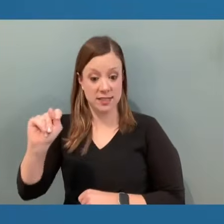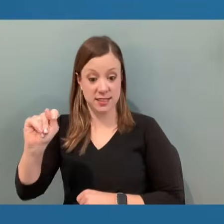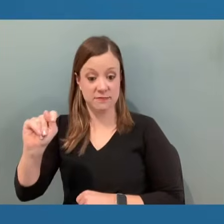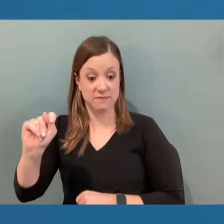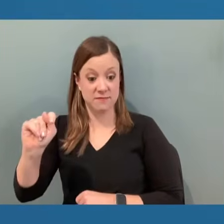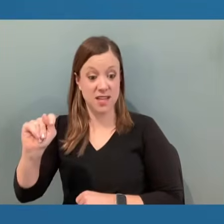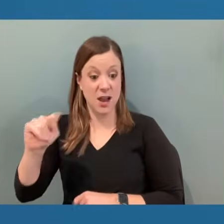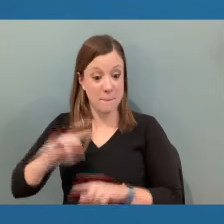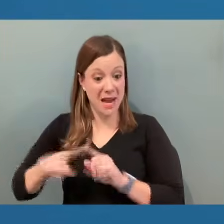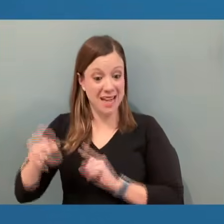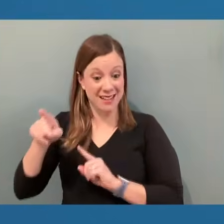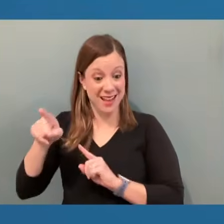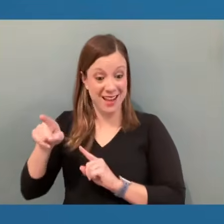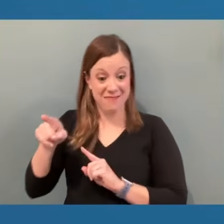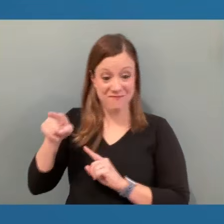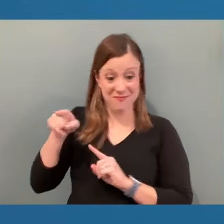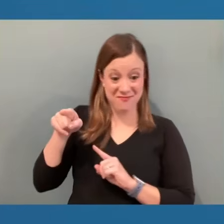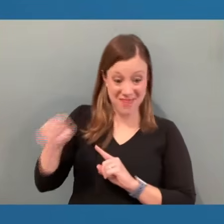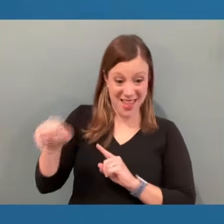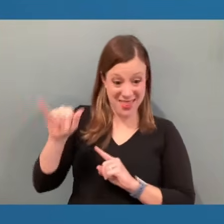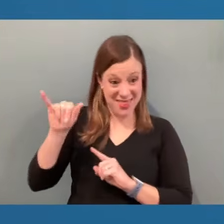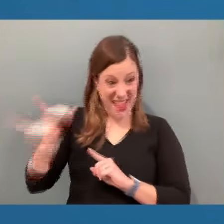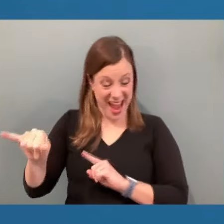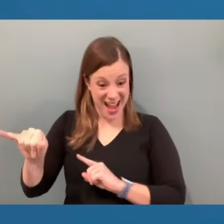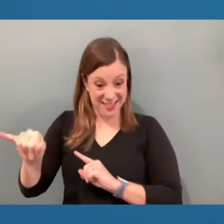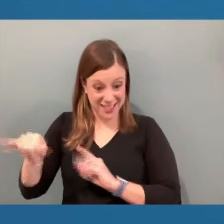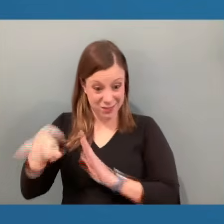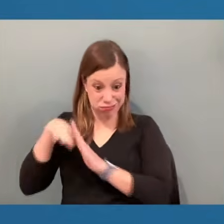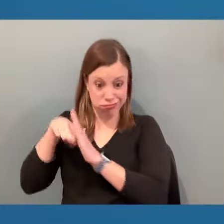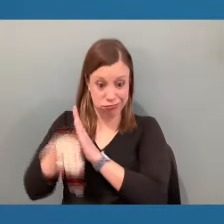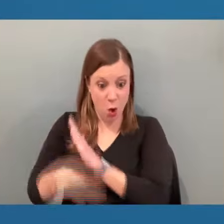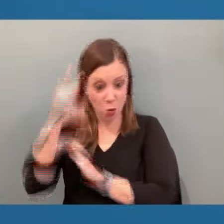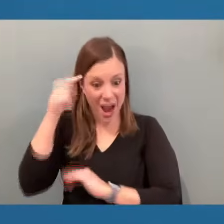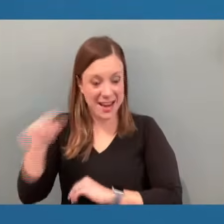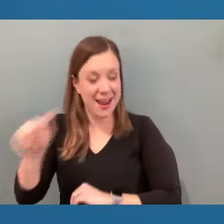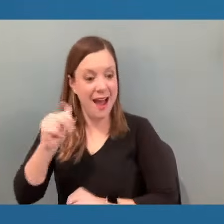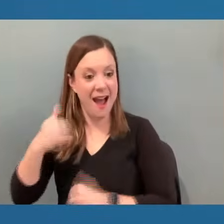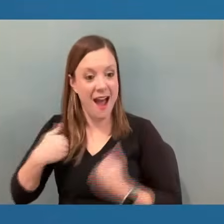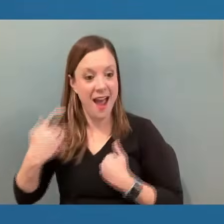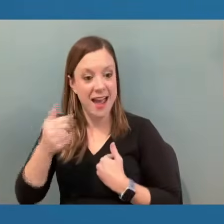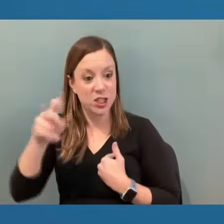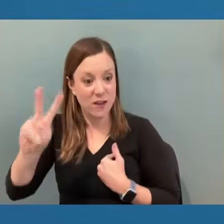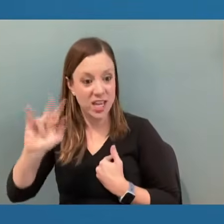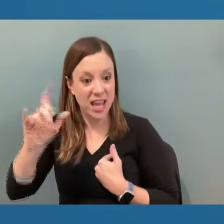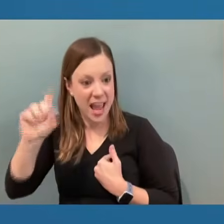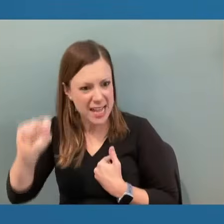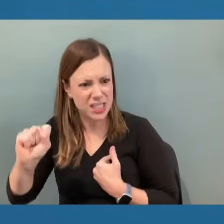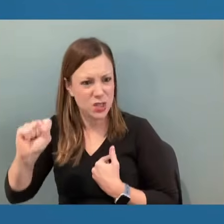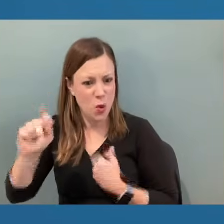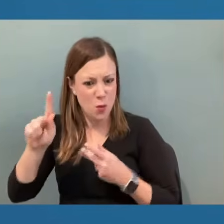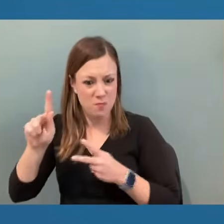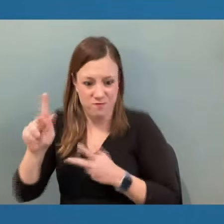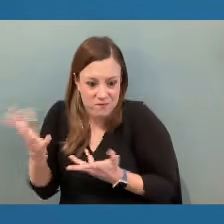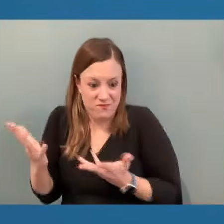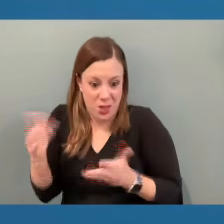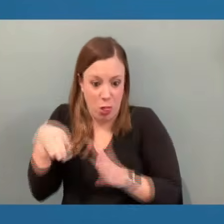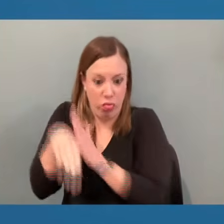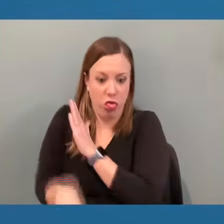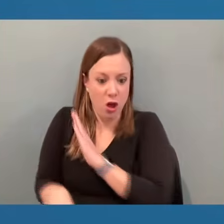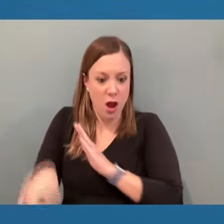died excruciating deaths. Well, today I think I can say to